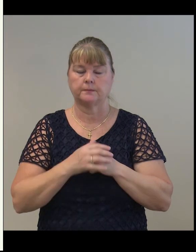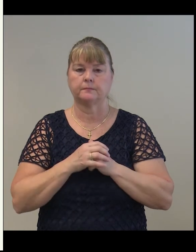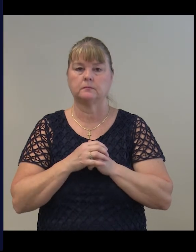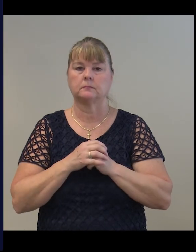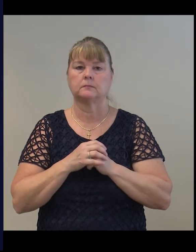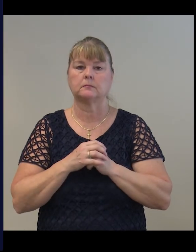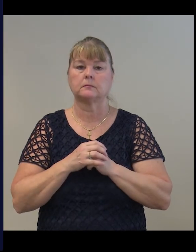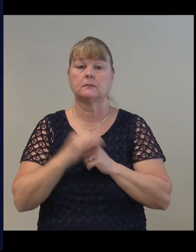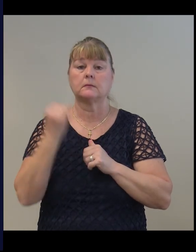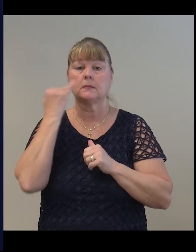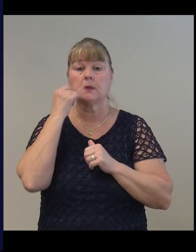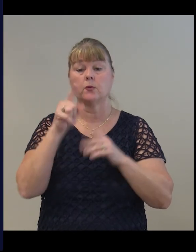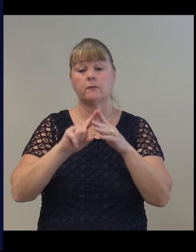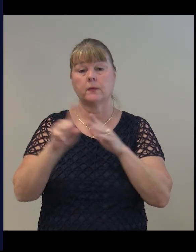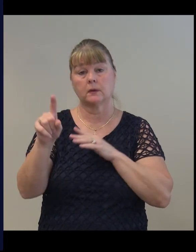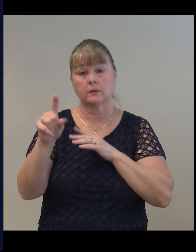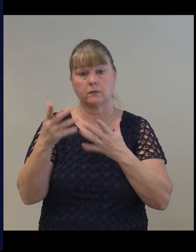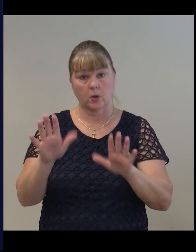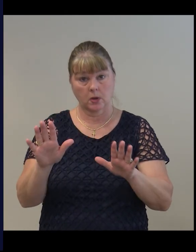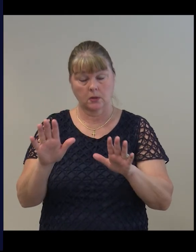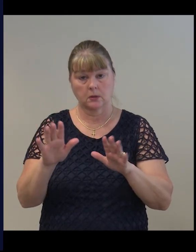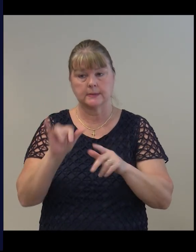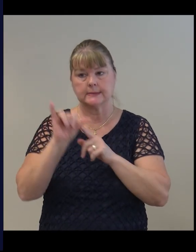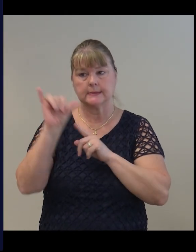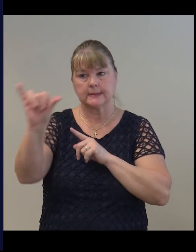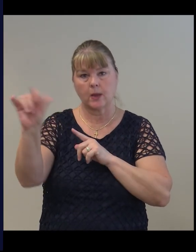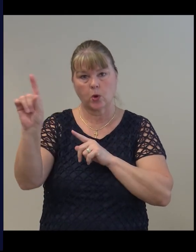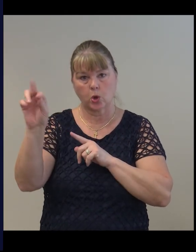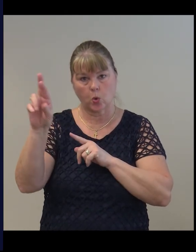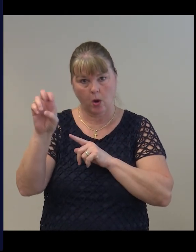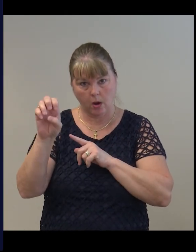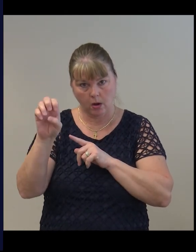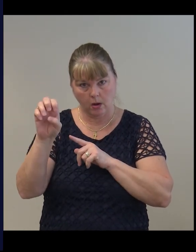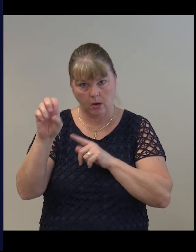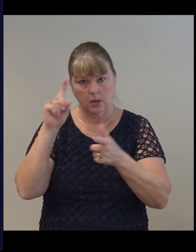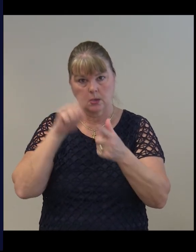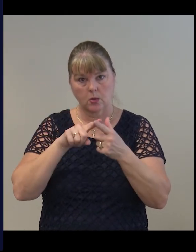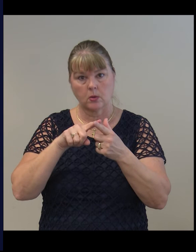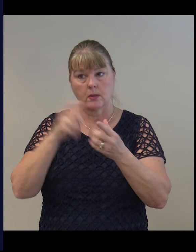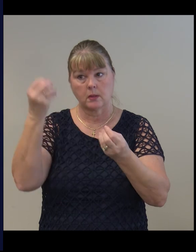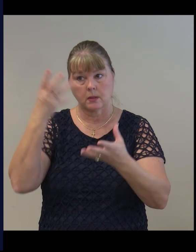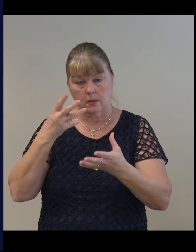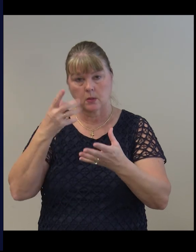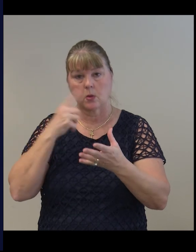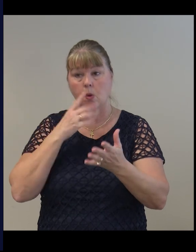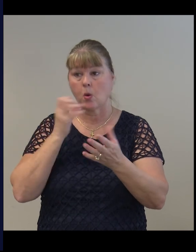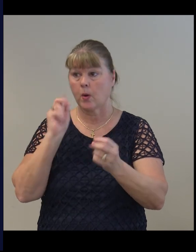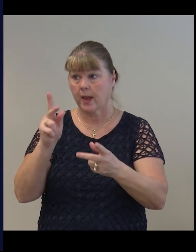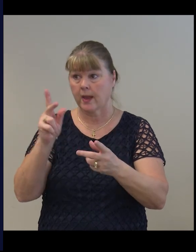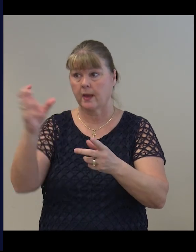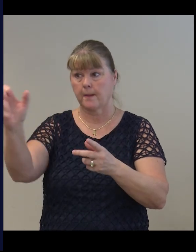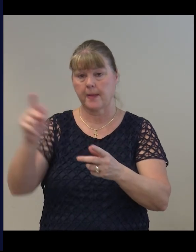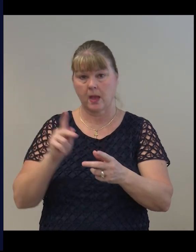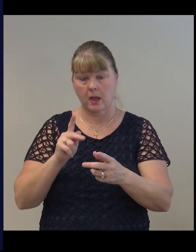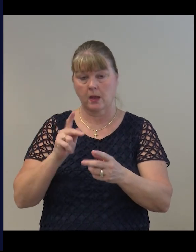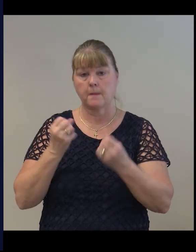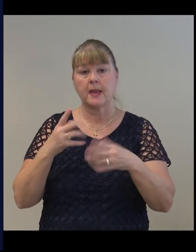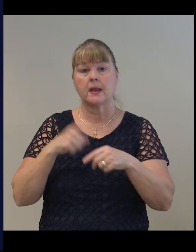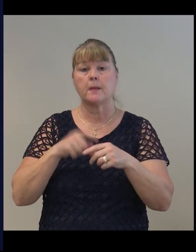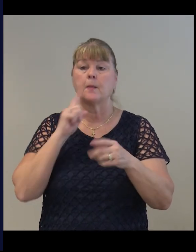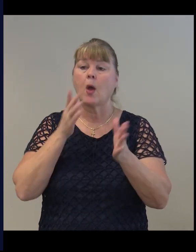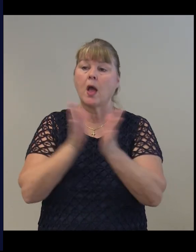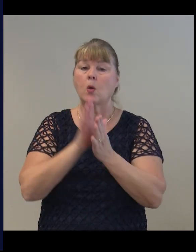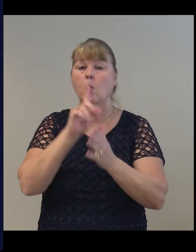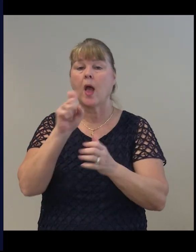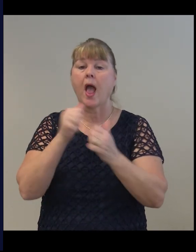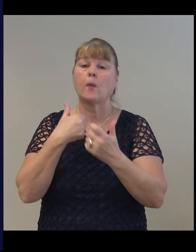floodwaters. If you evacuated, stay where you are until you are given the all clear. A lot of times